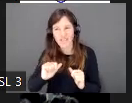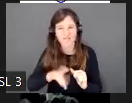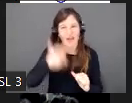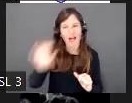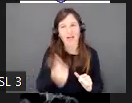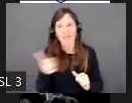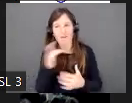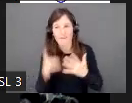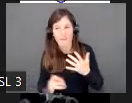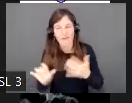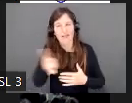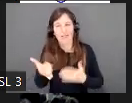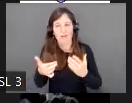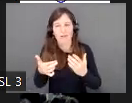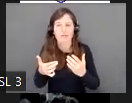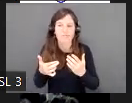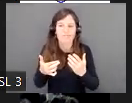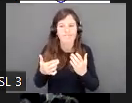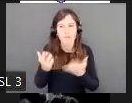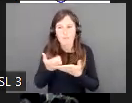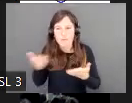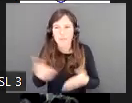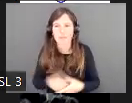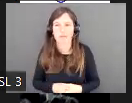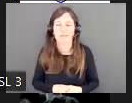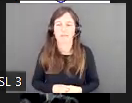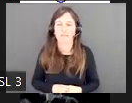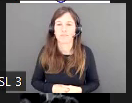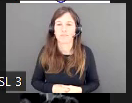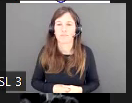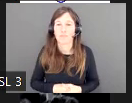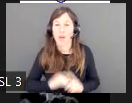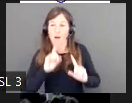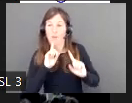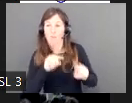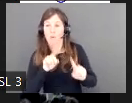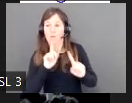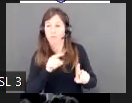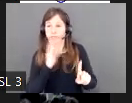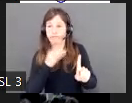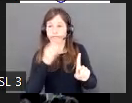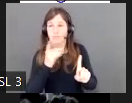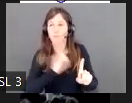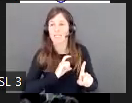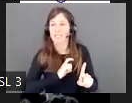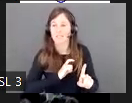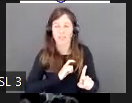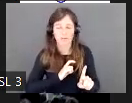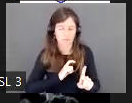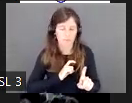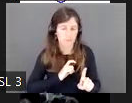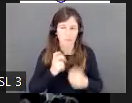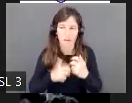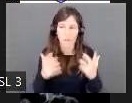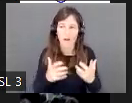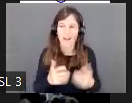There's problems with the legislation and the reports to police. We're getting 50 plus a year, 0.1 result